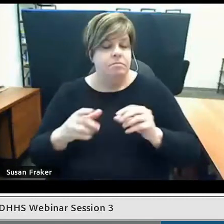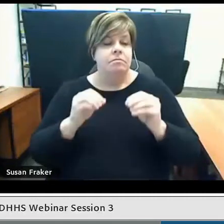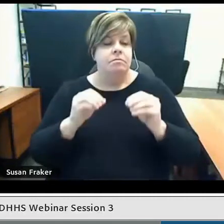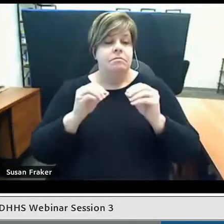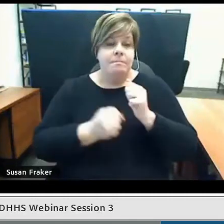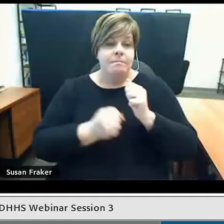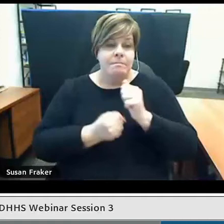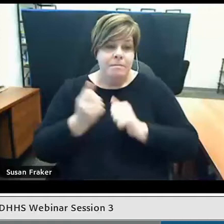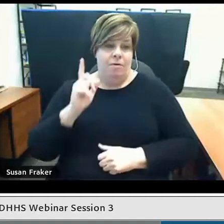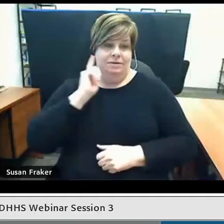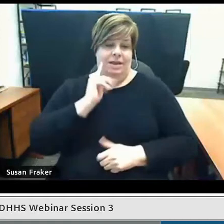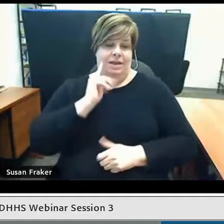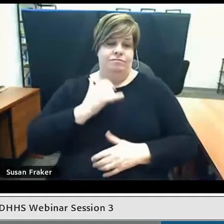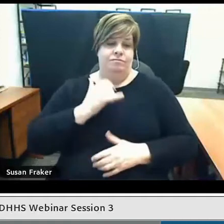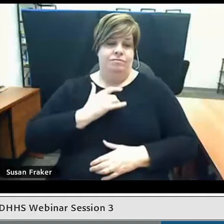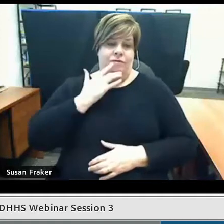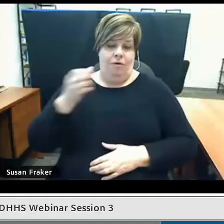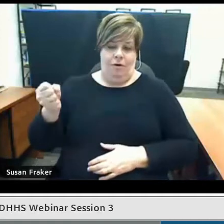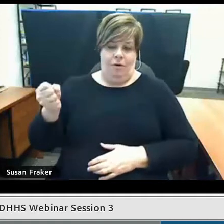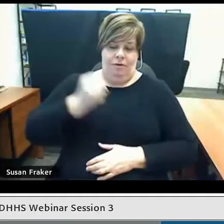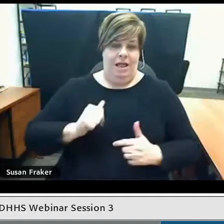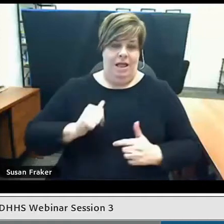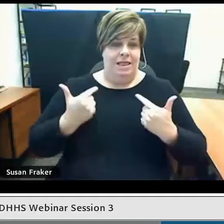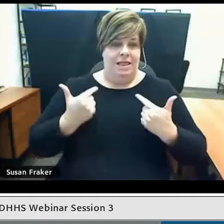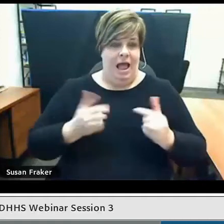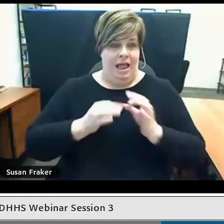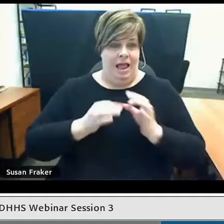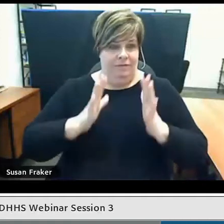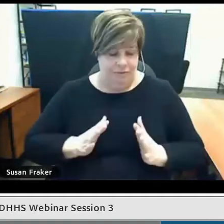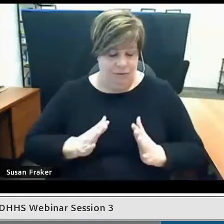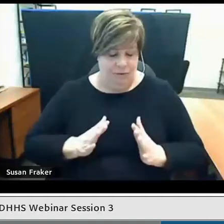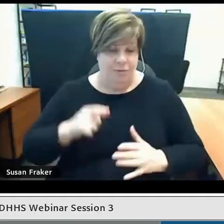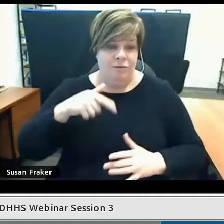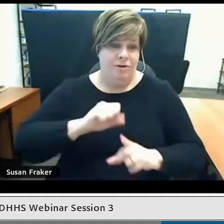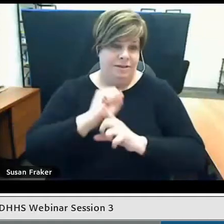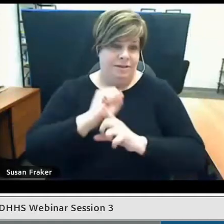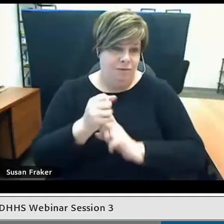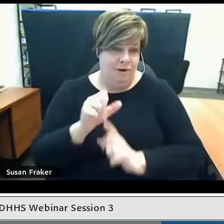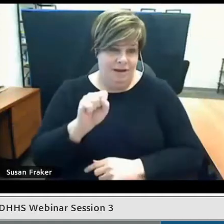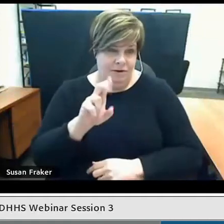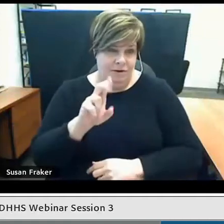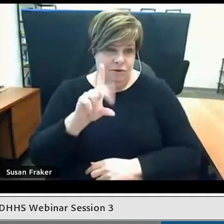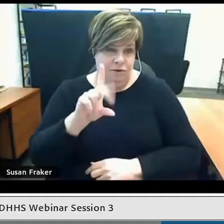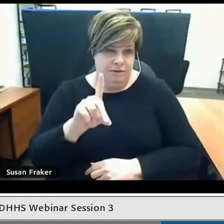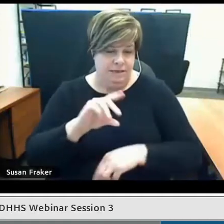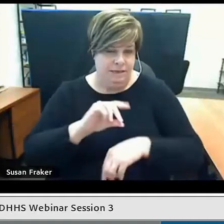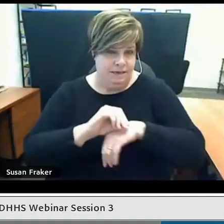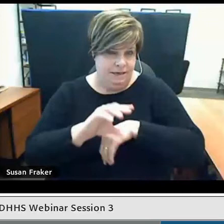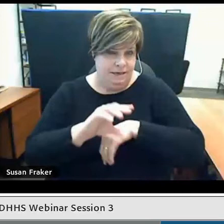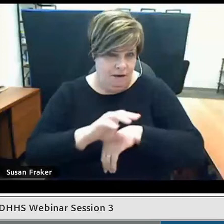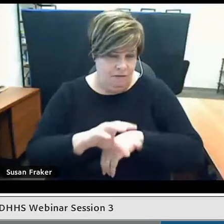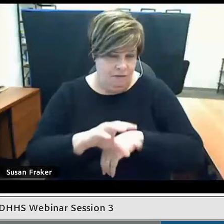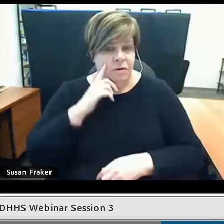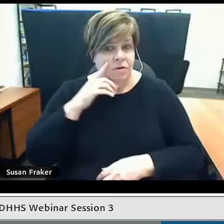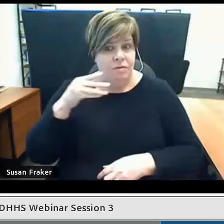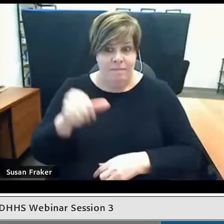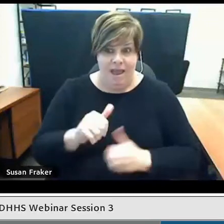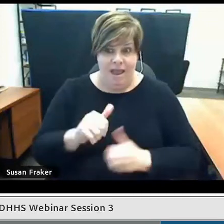in-person interpreter in sensitive situations like substance use disorder treatment. So how do you pay for